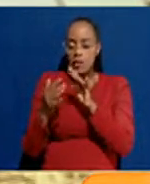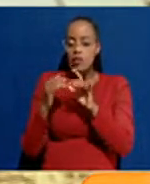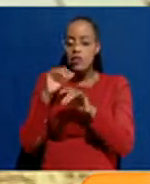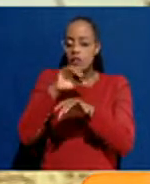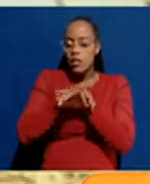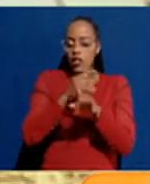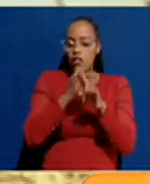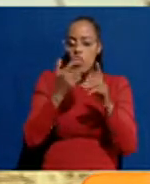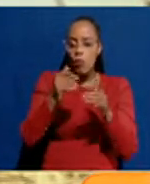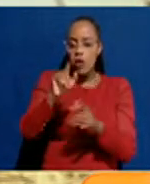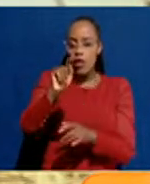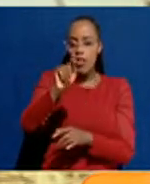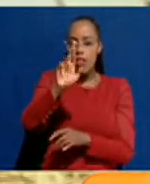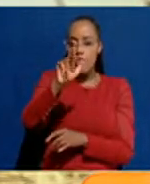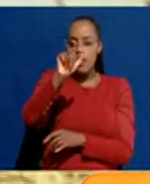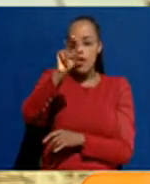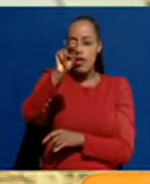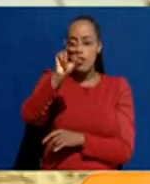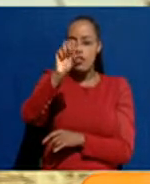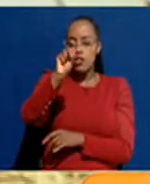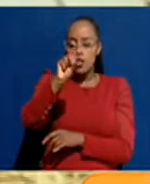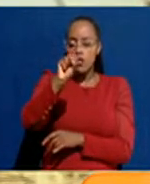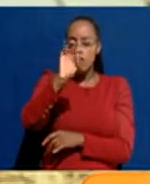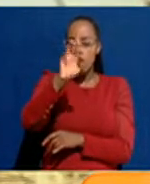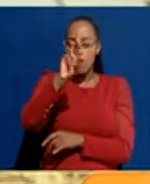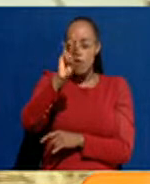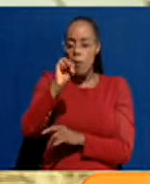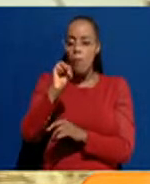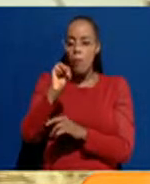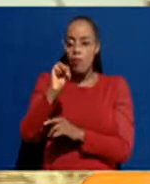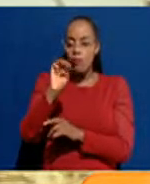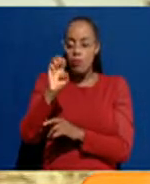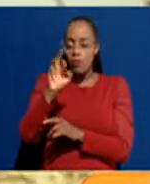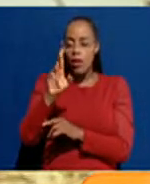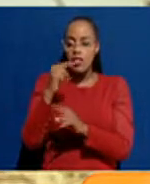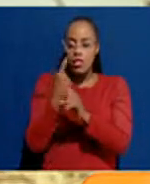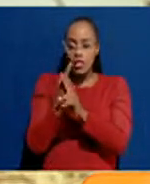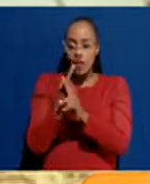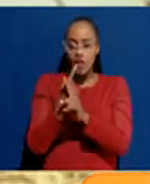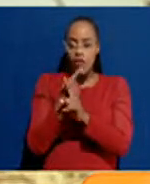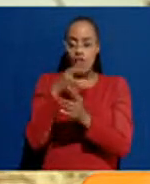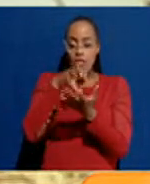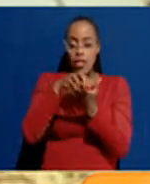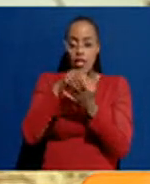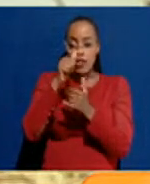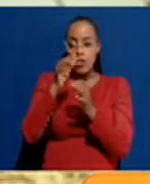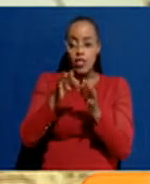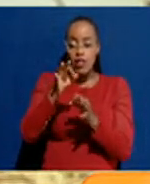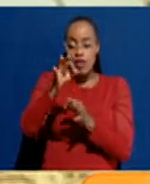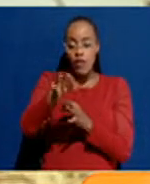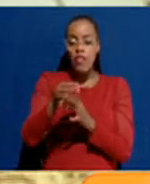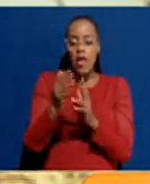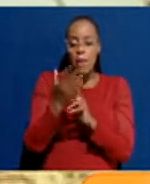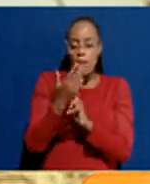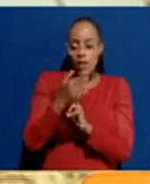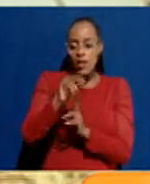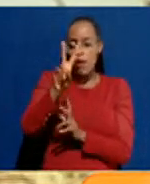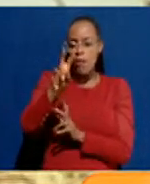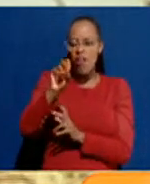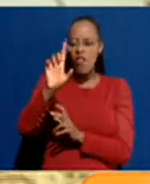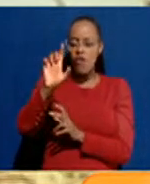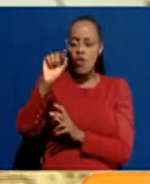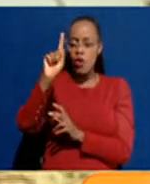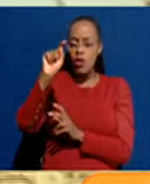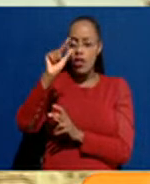the transformer is, then that is totally different from a case where you have to extend the medium voltage, possibly